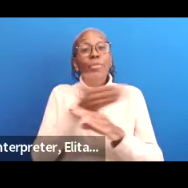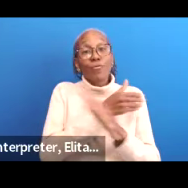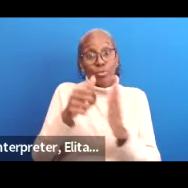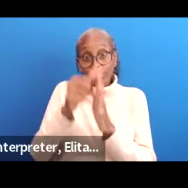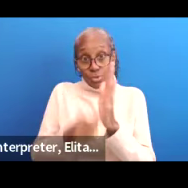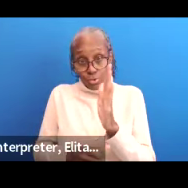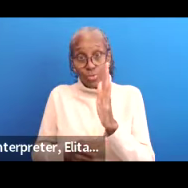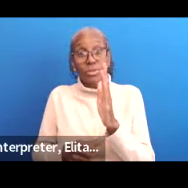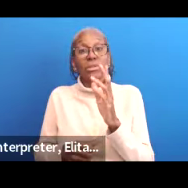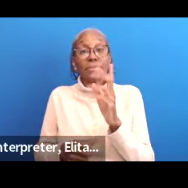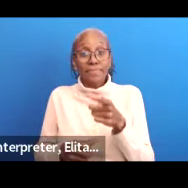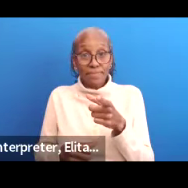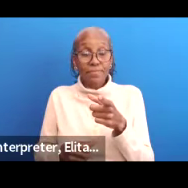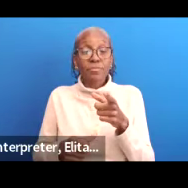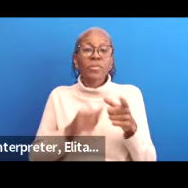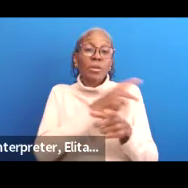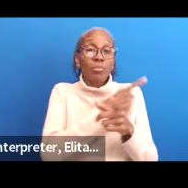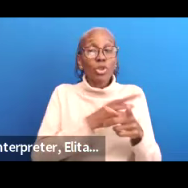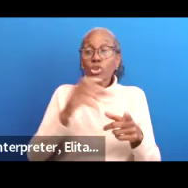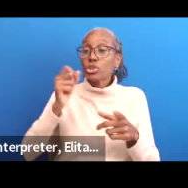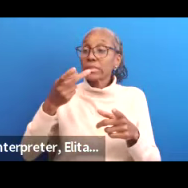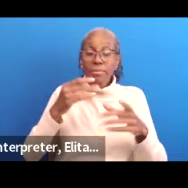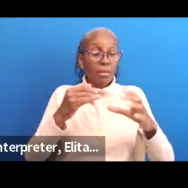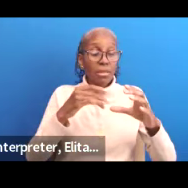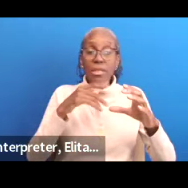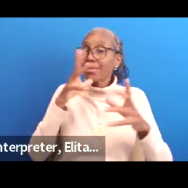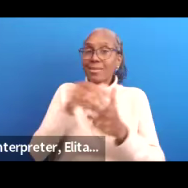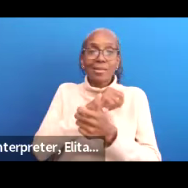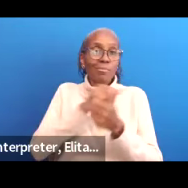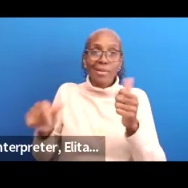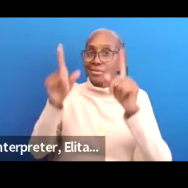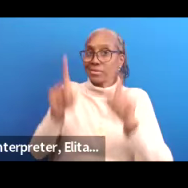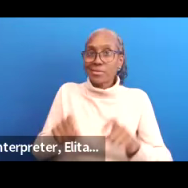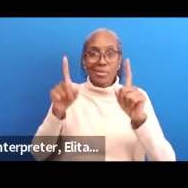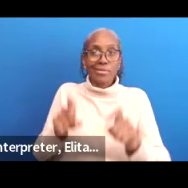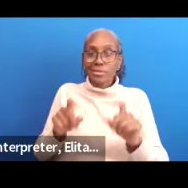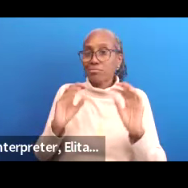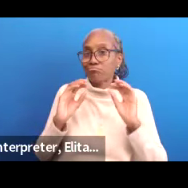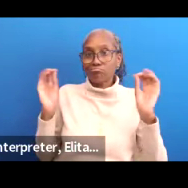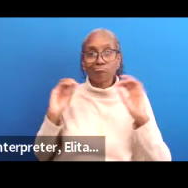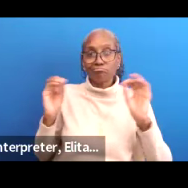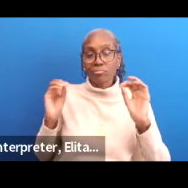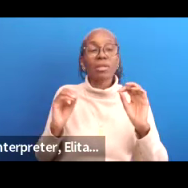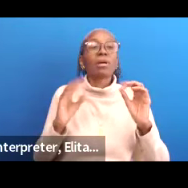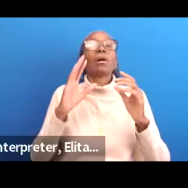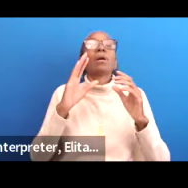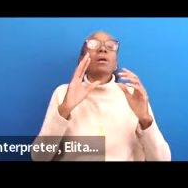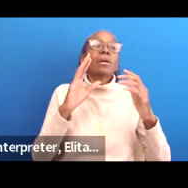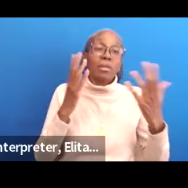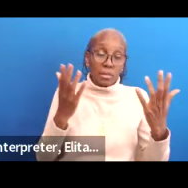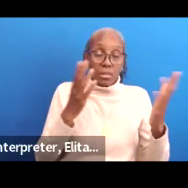surgery, this patient's spine did not pass the test. And so what we did is